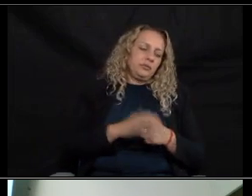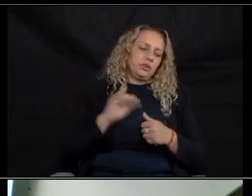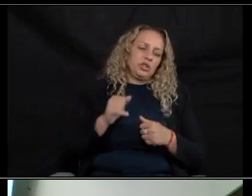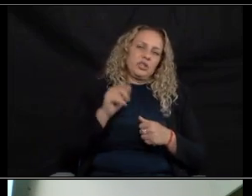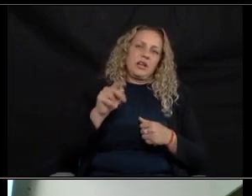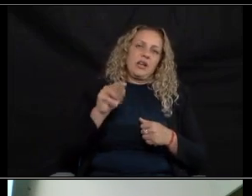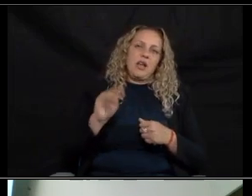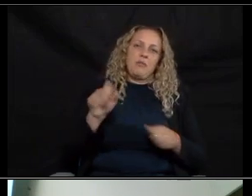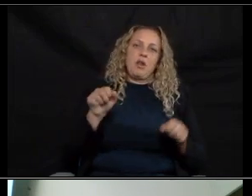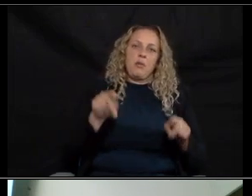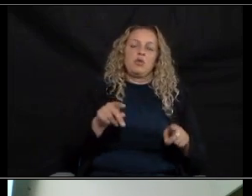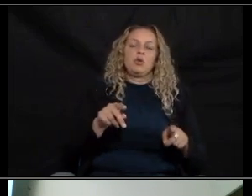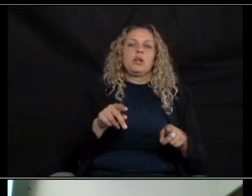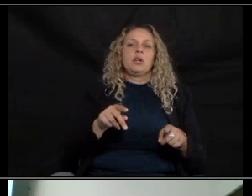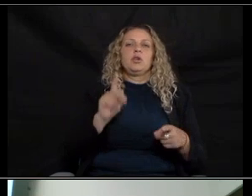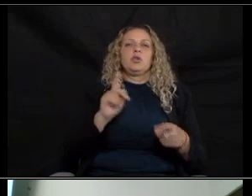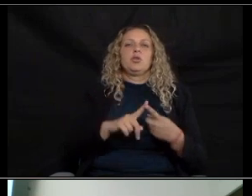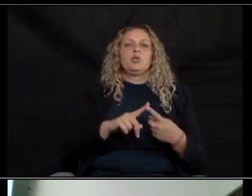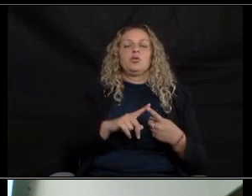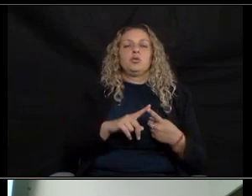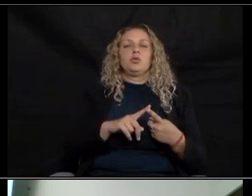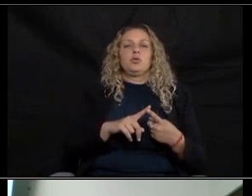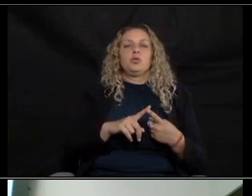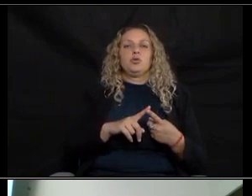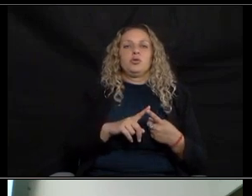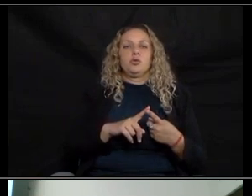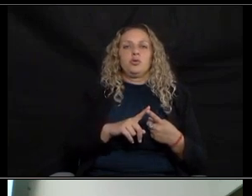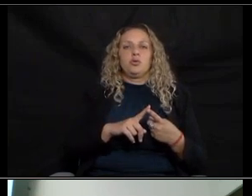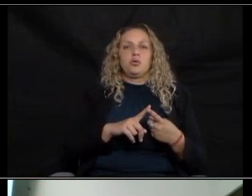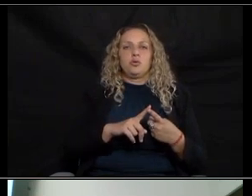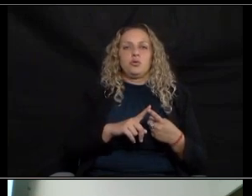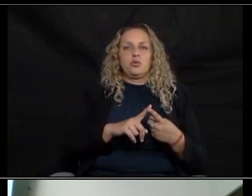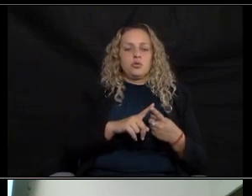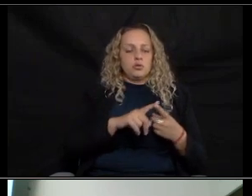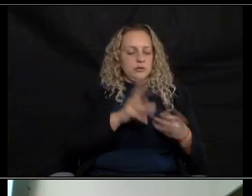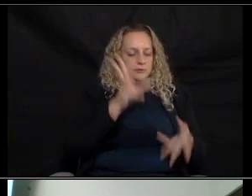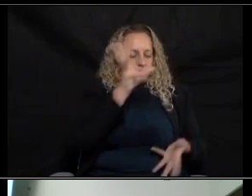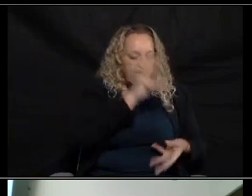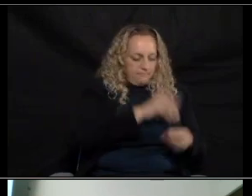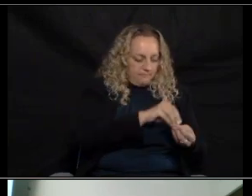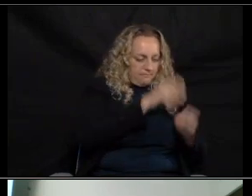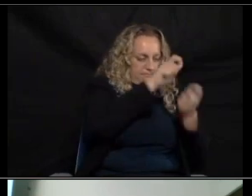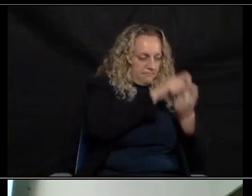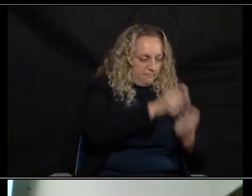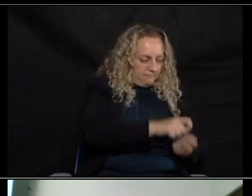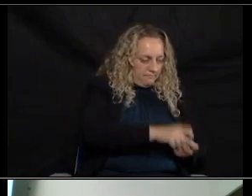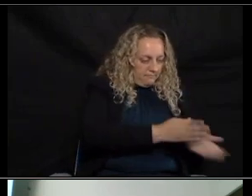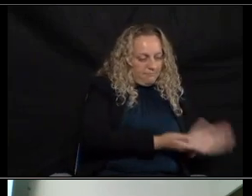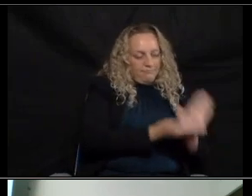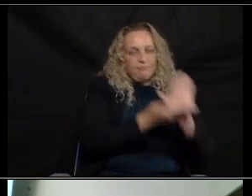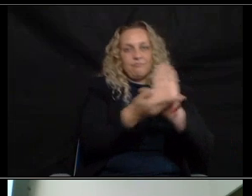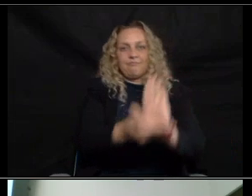JKM an opportunity to put together what they want to present to us, and then we move from that